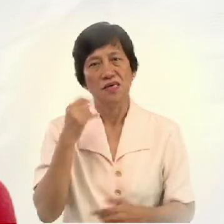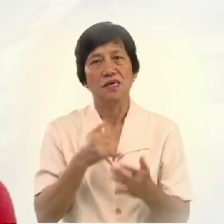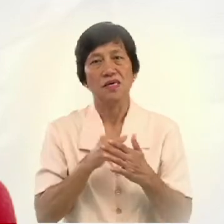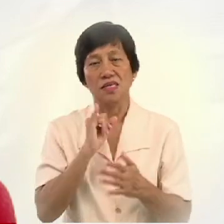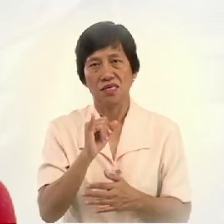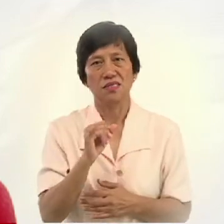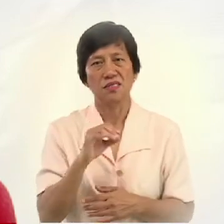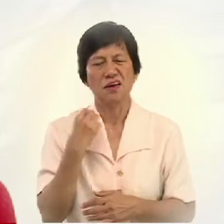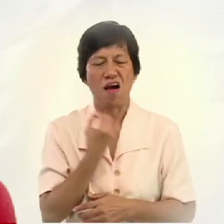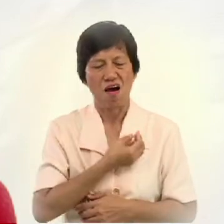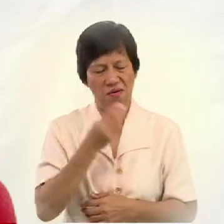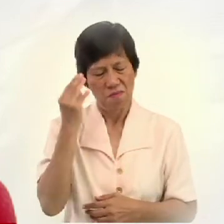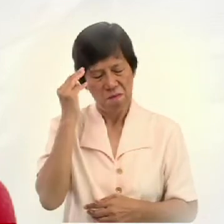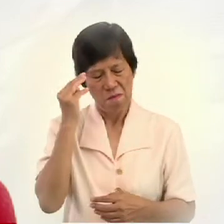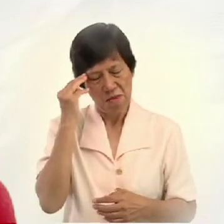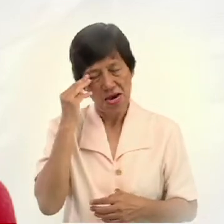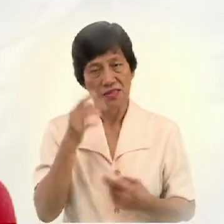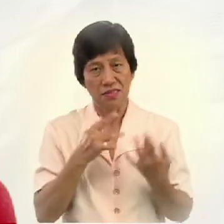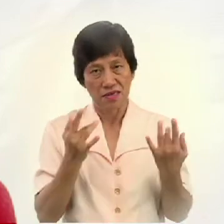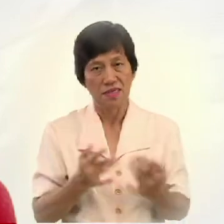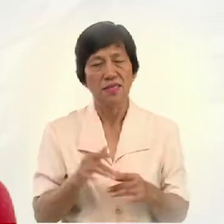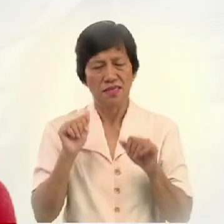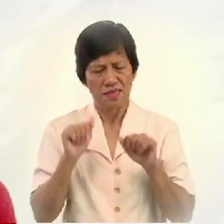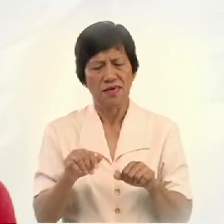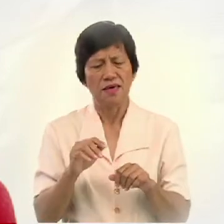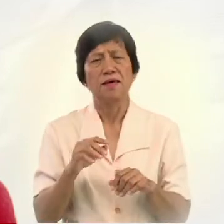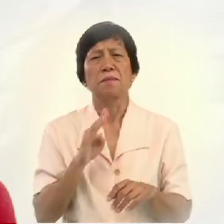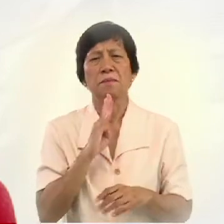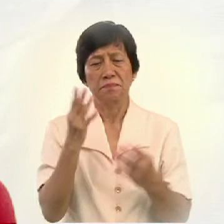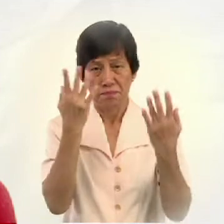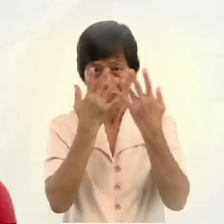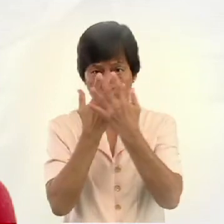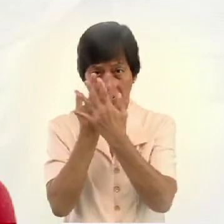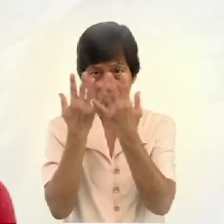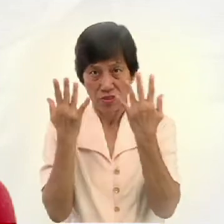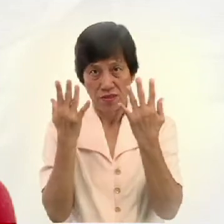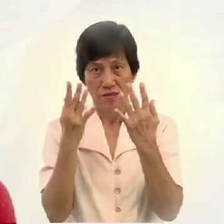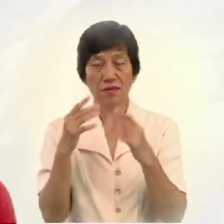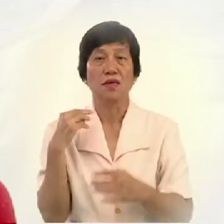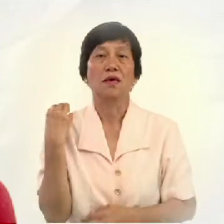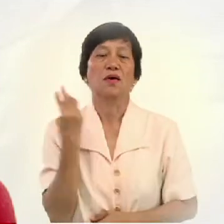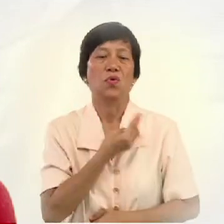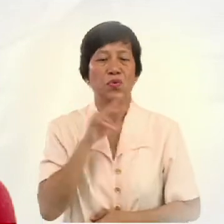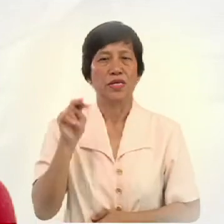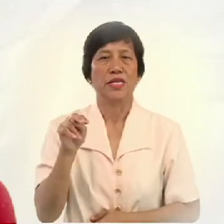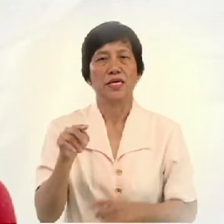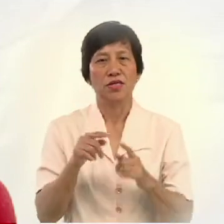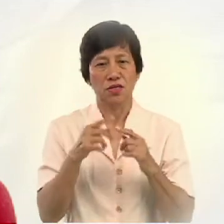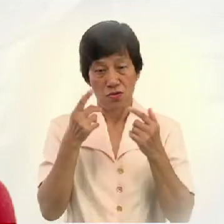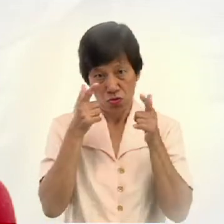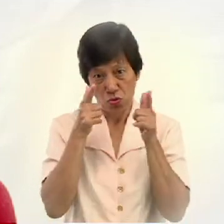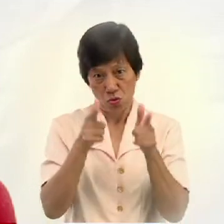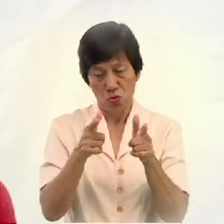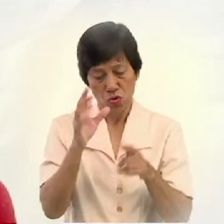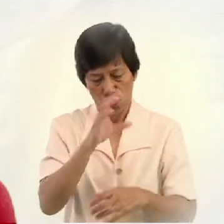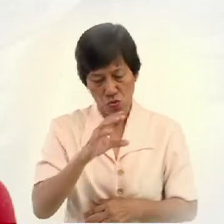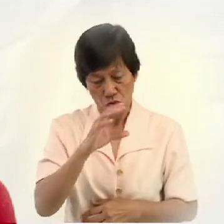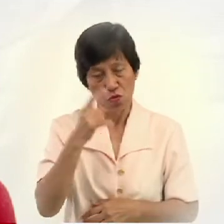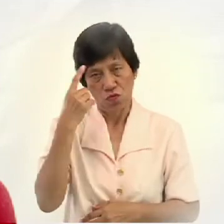is. Our minds, our hearts could be clouded. We need to look for